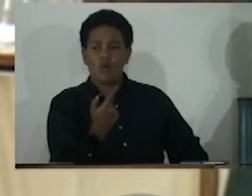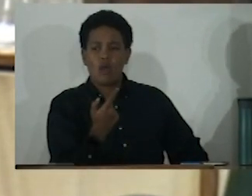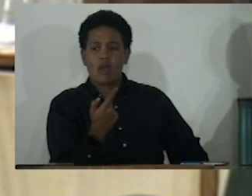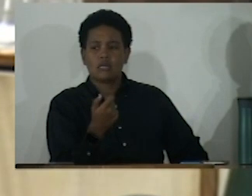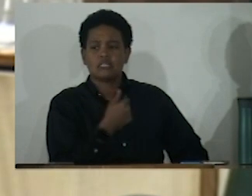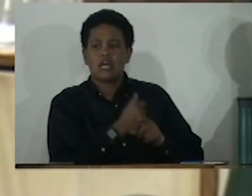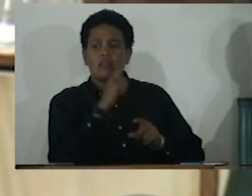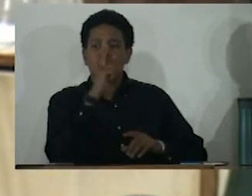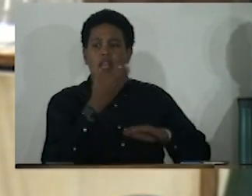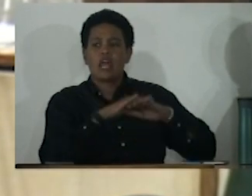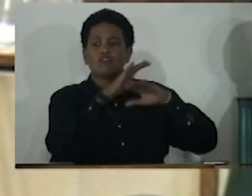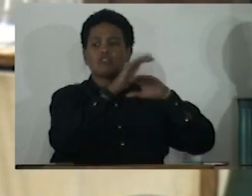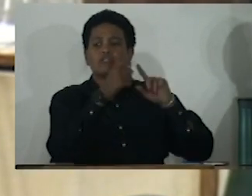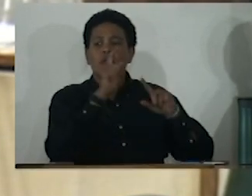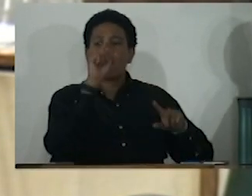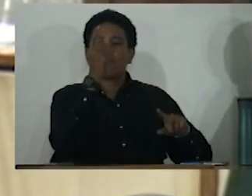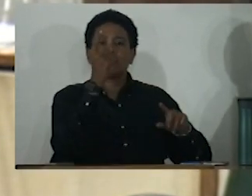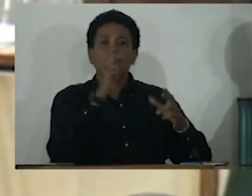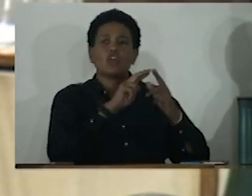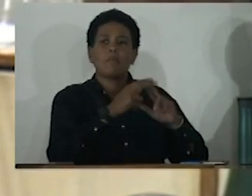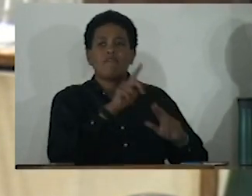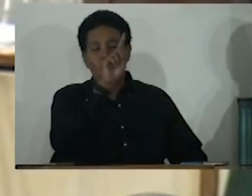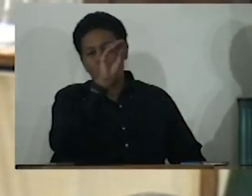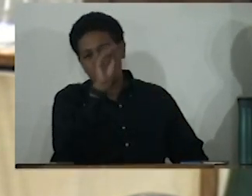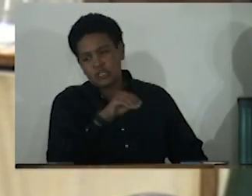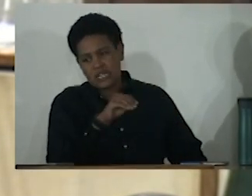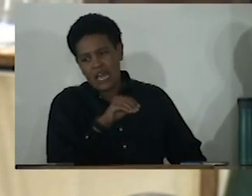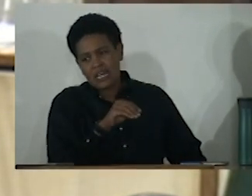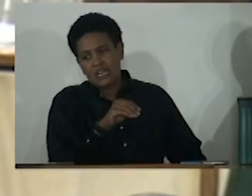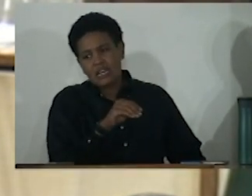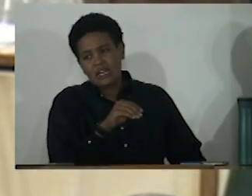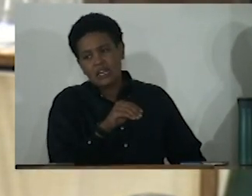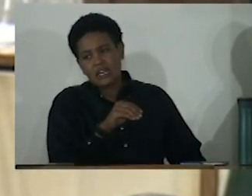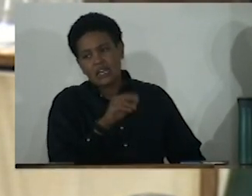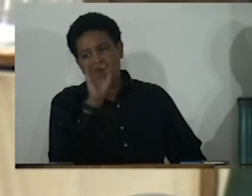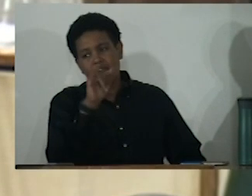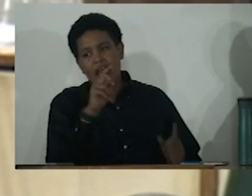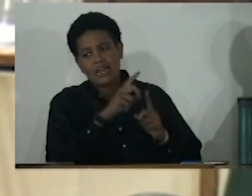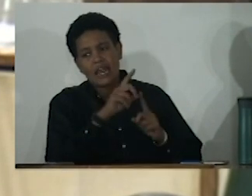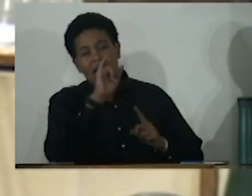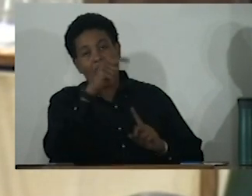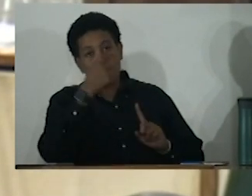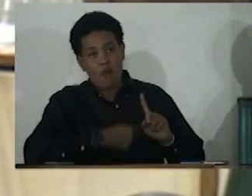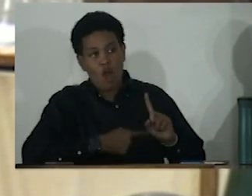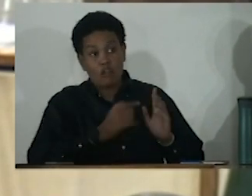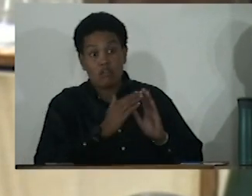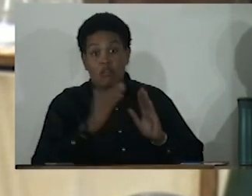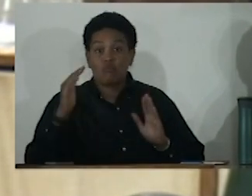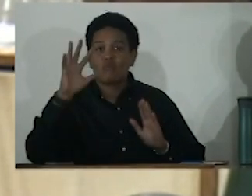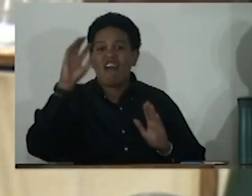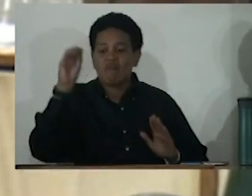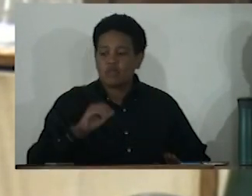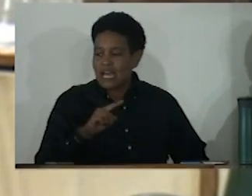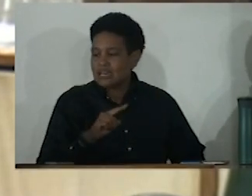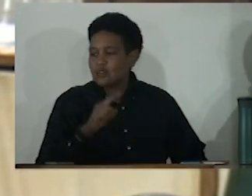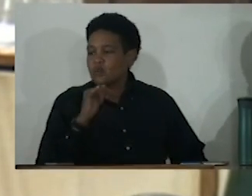been increased from an original figure of 1% on that date or that month to 5%,